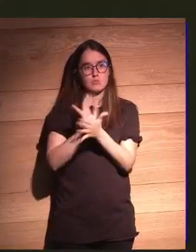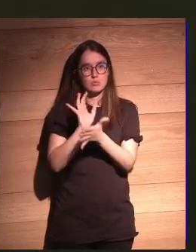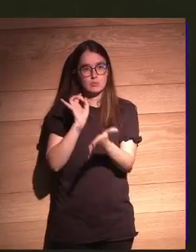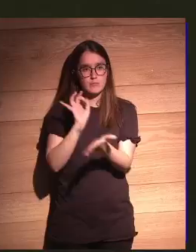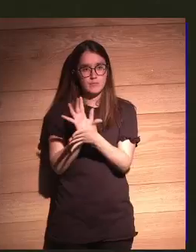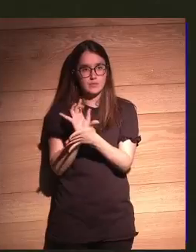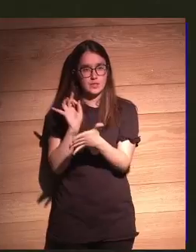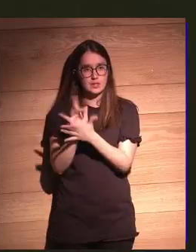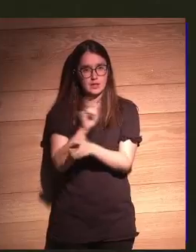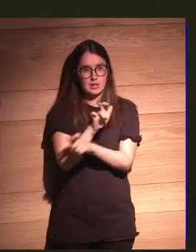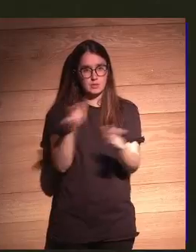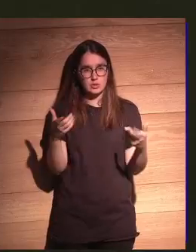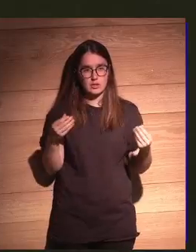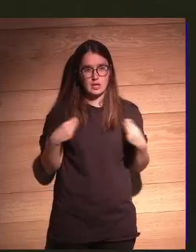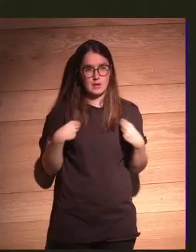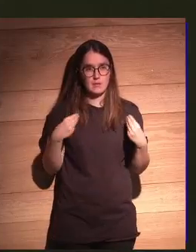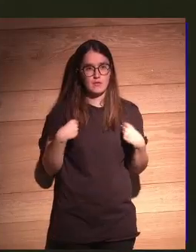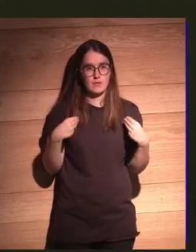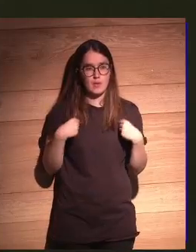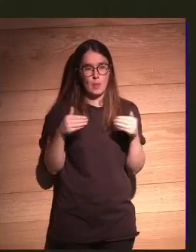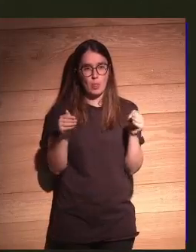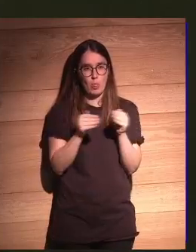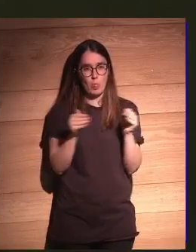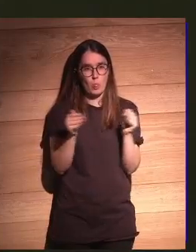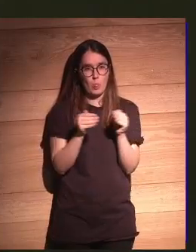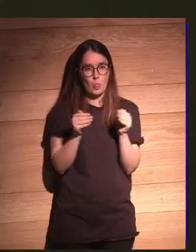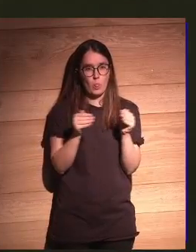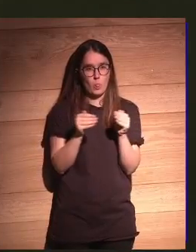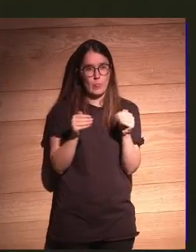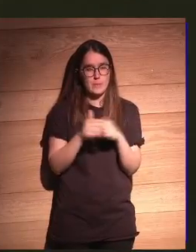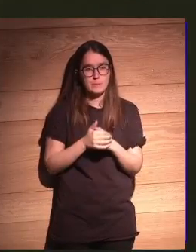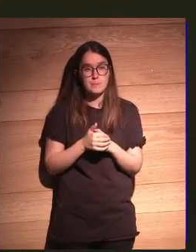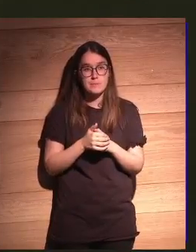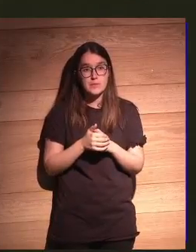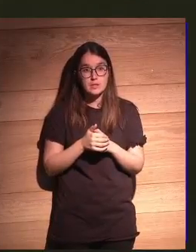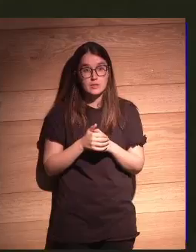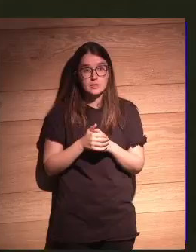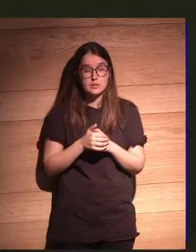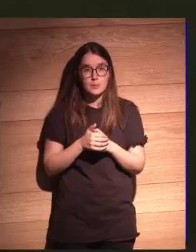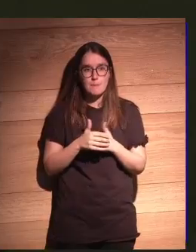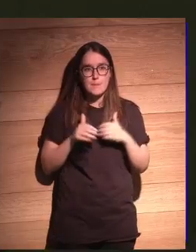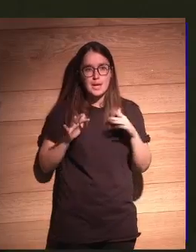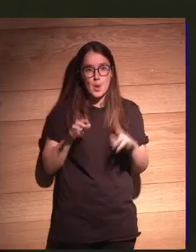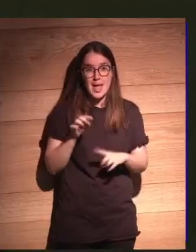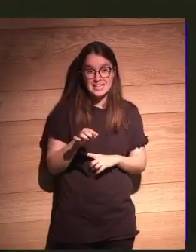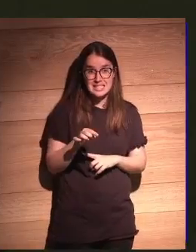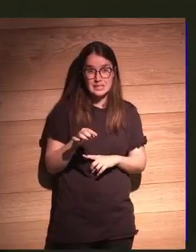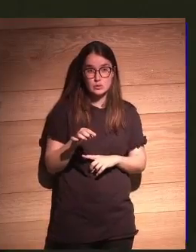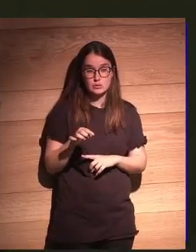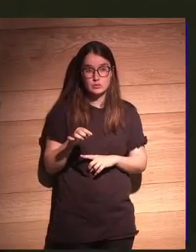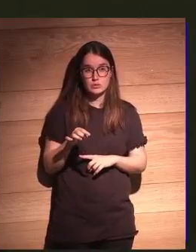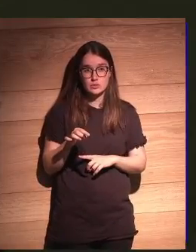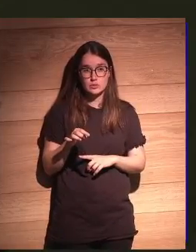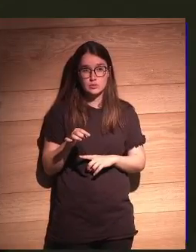were specific and that would expel the population living in the small housing park that